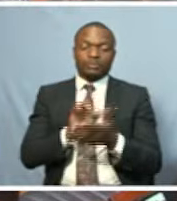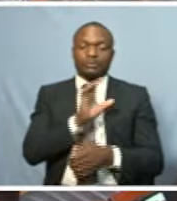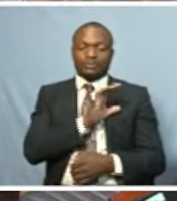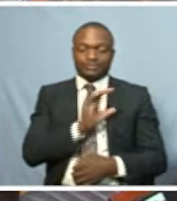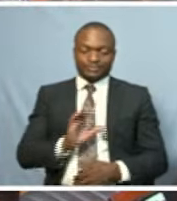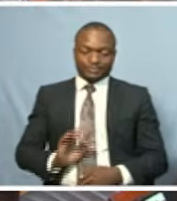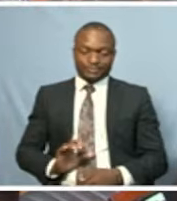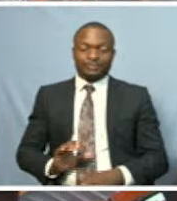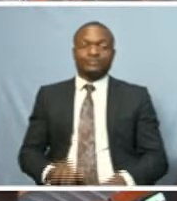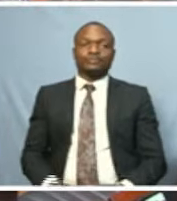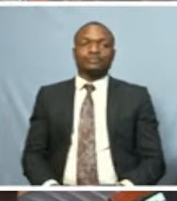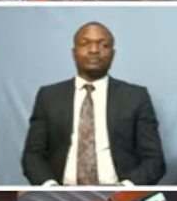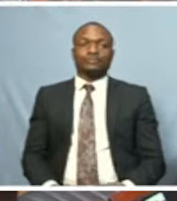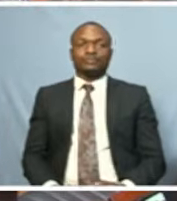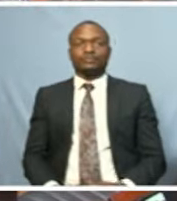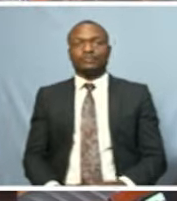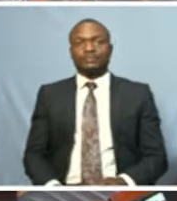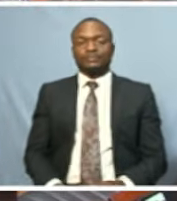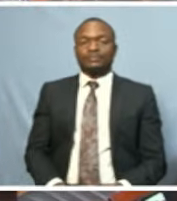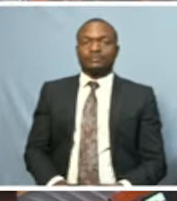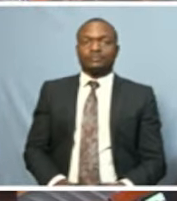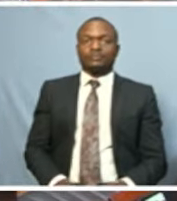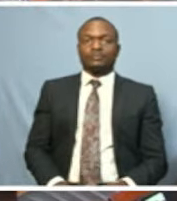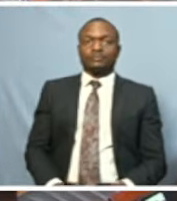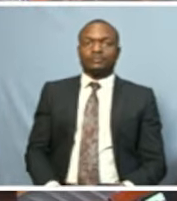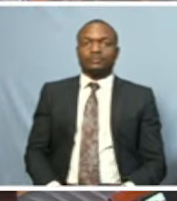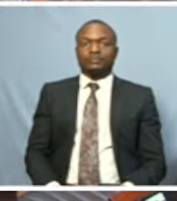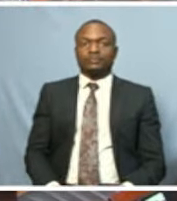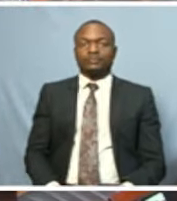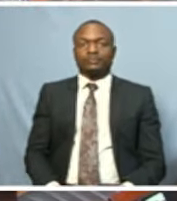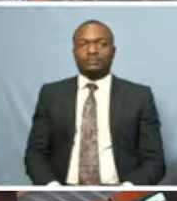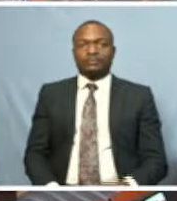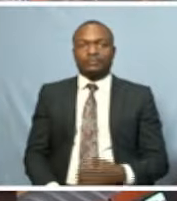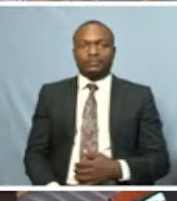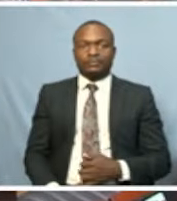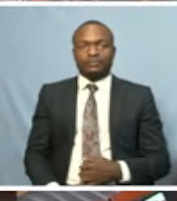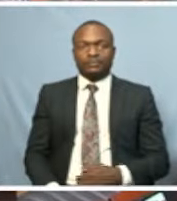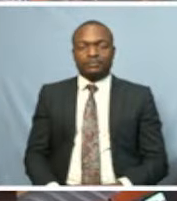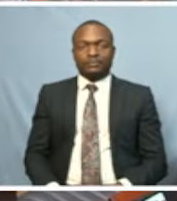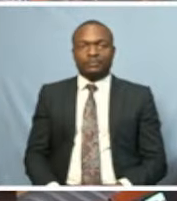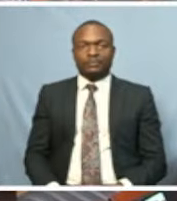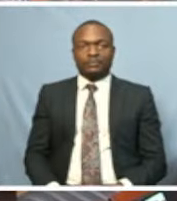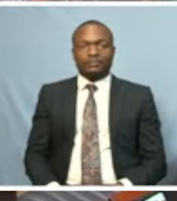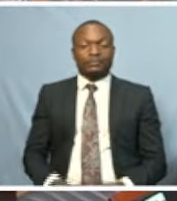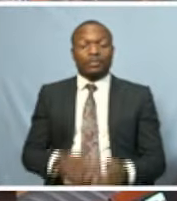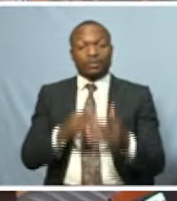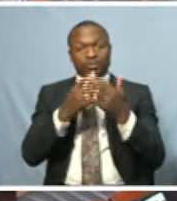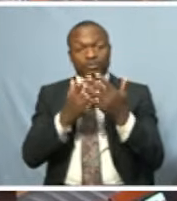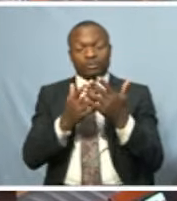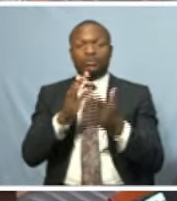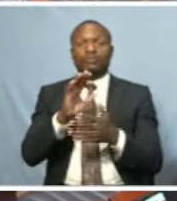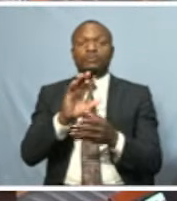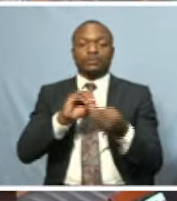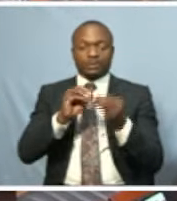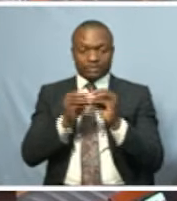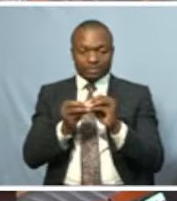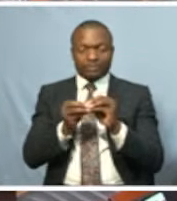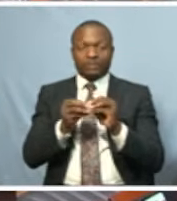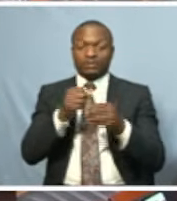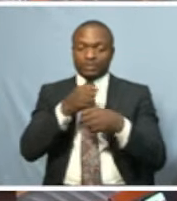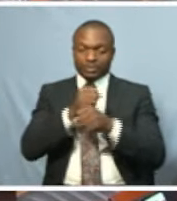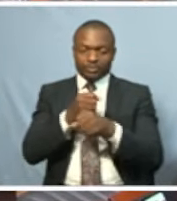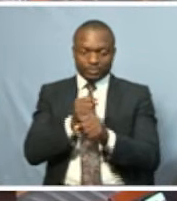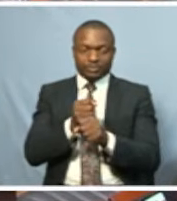Limited. So I would urge you to stay tuned right here on Parliament Television as we wait for a quorum to be